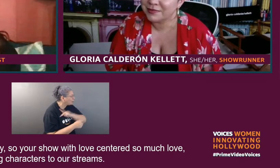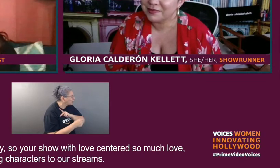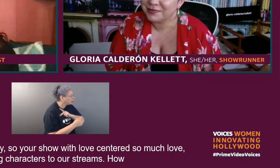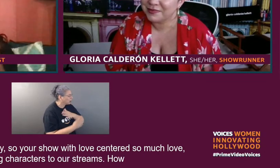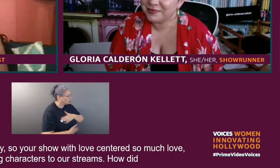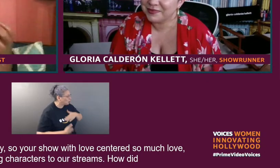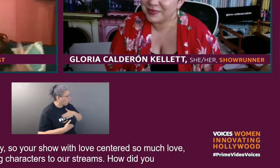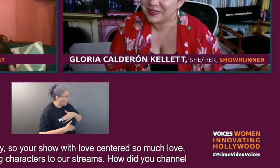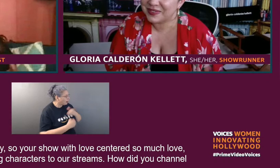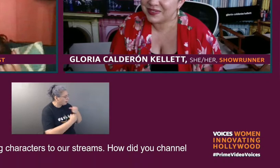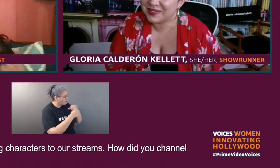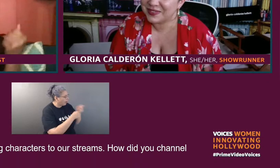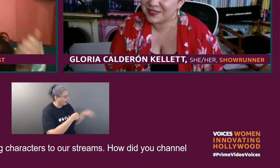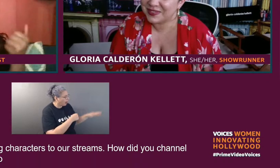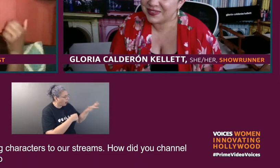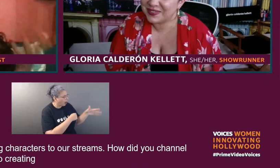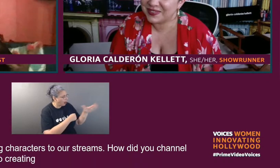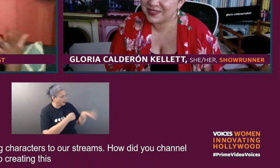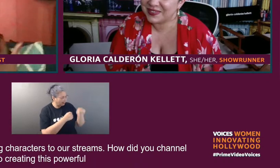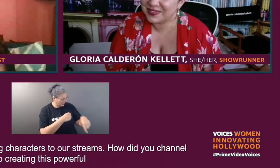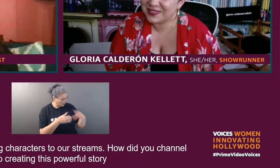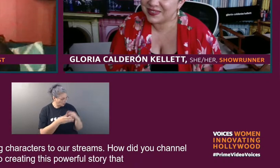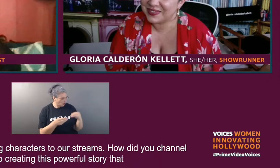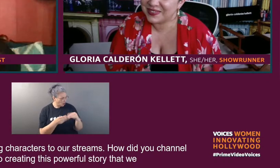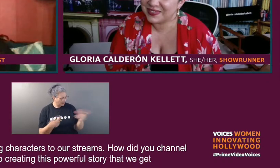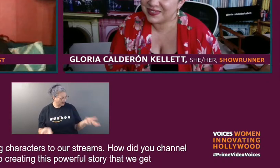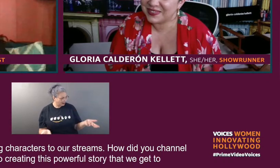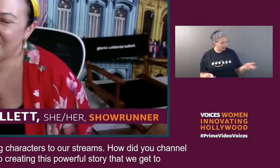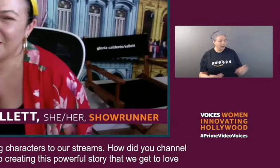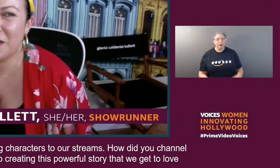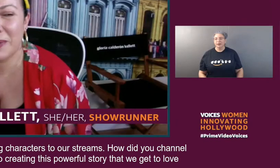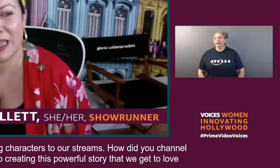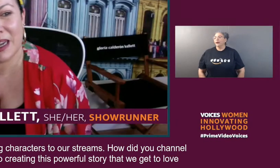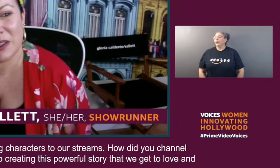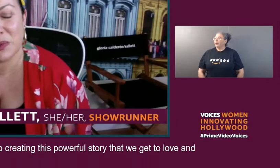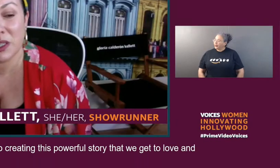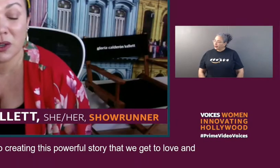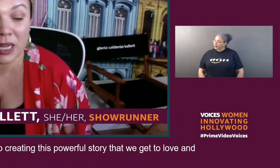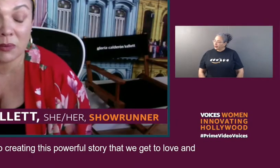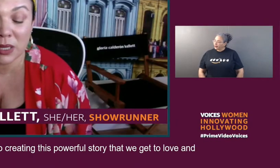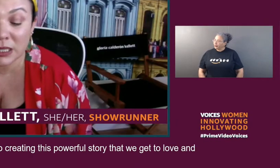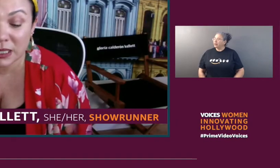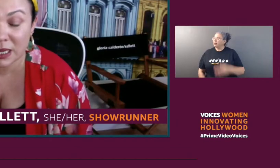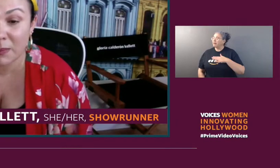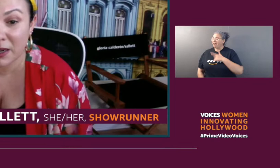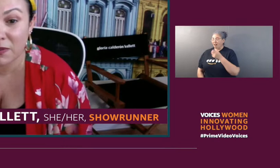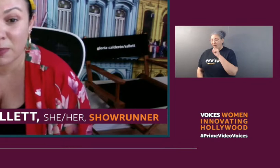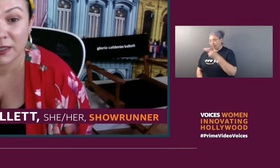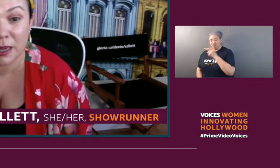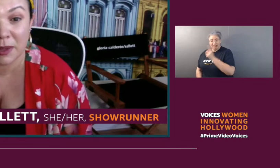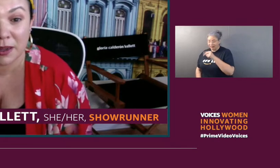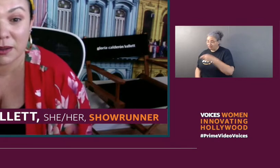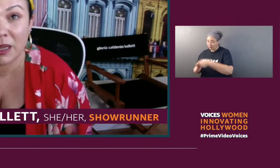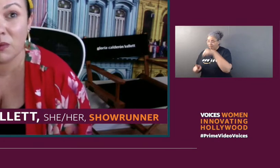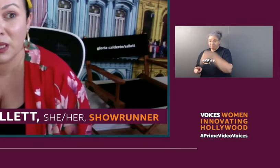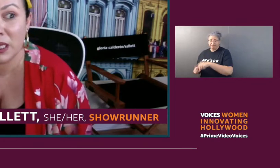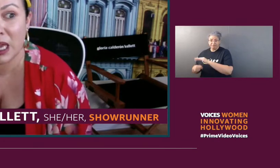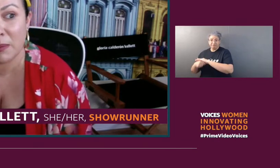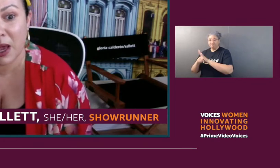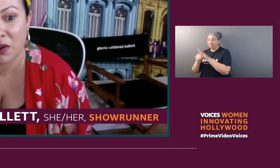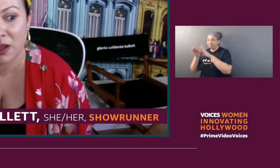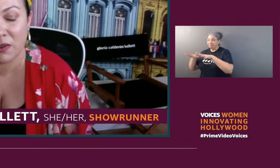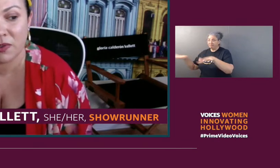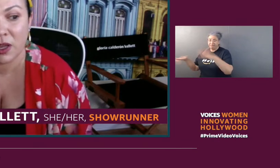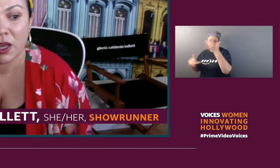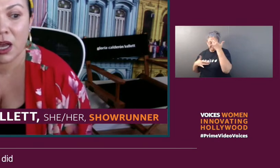this powerful story that we get to love and celebrate? Oh my gosh. Well, you know, it really did come out of the pandemic. It